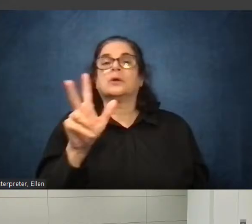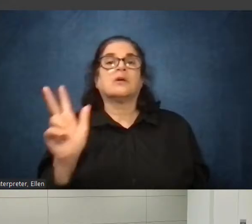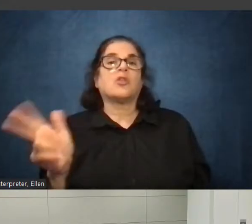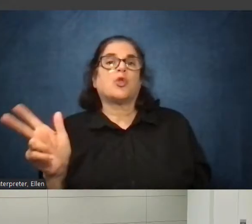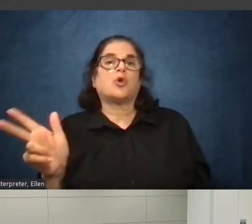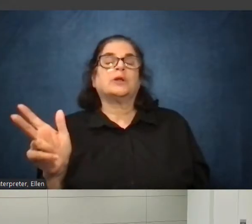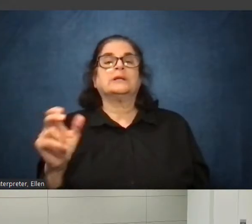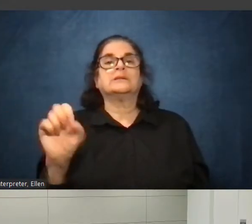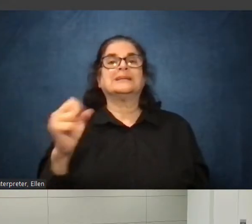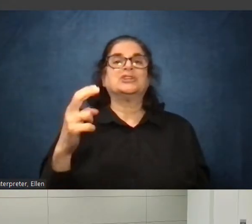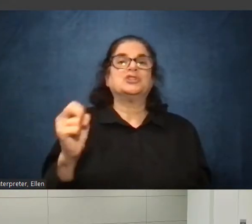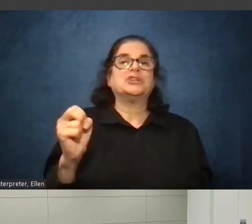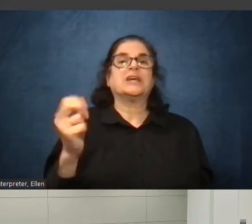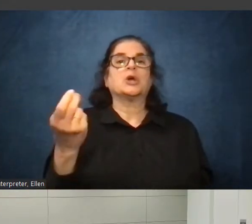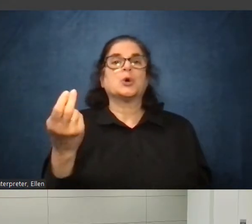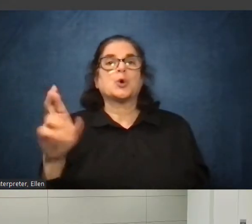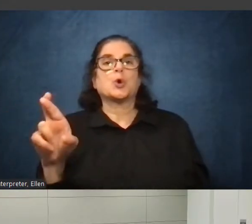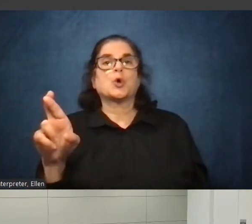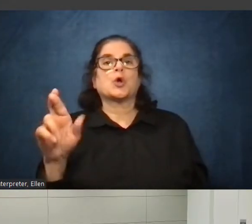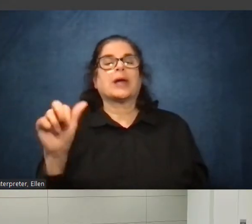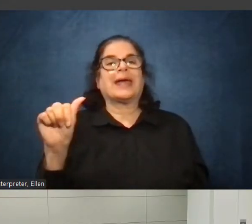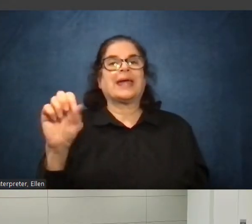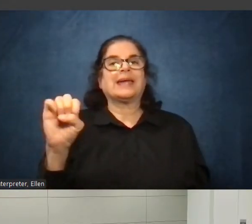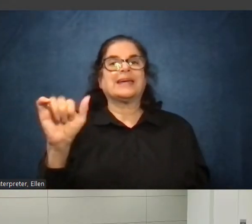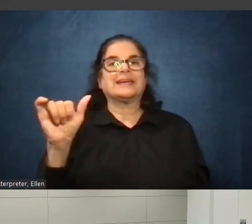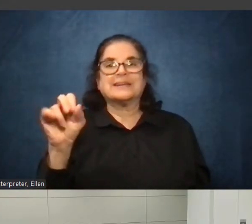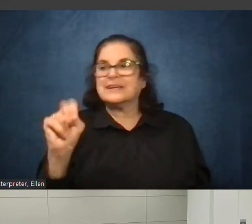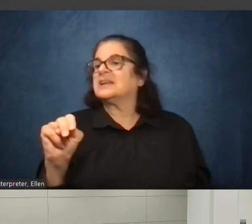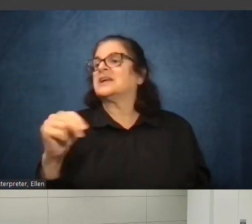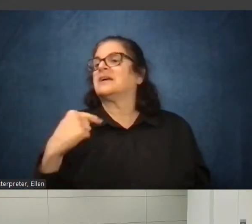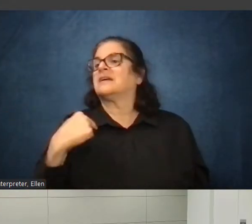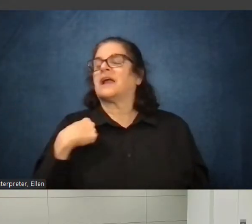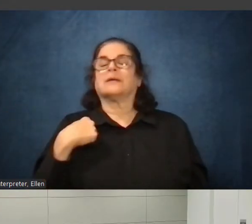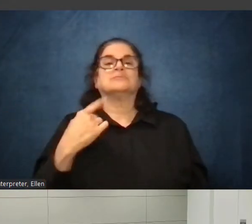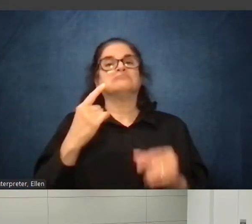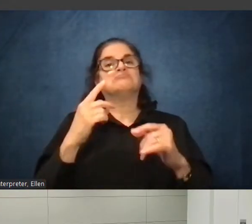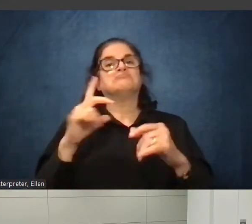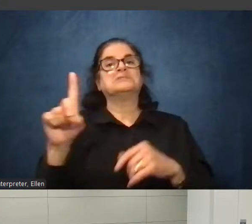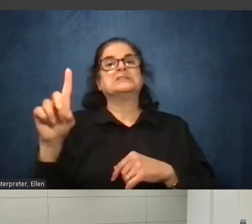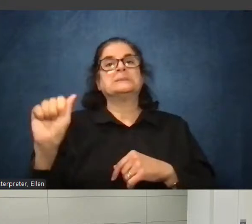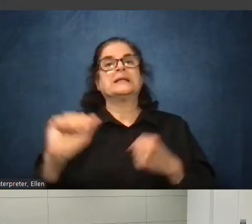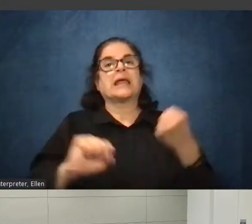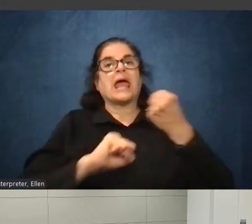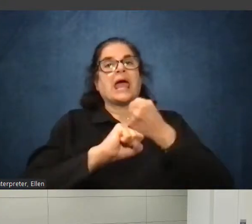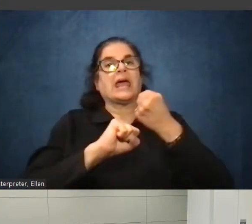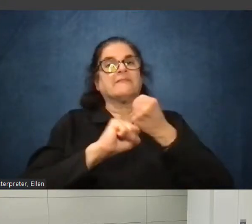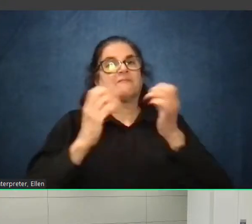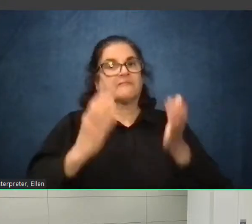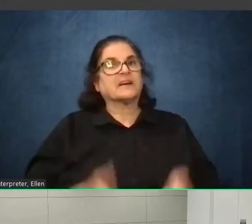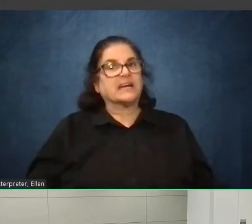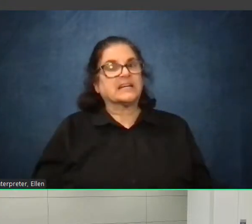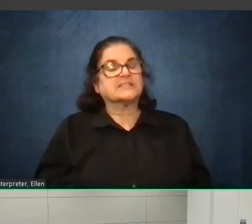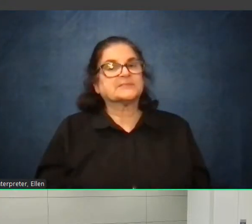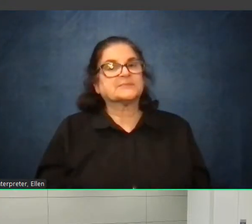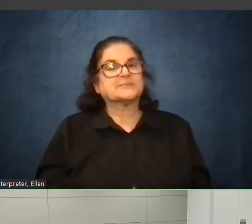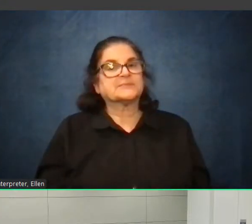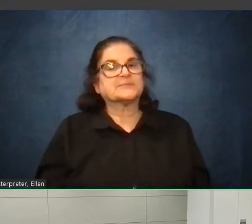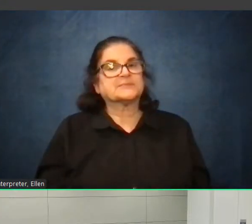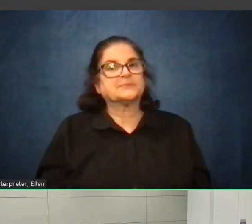her, Asian, in my capacity as a disability advocate. Thank you,